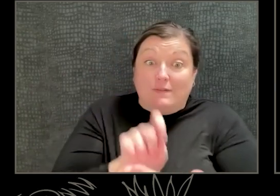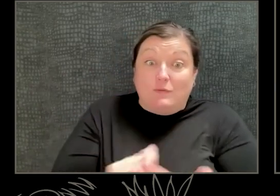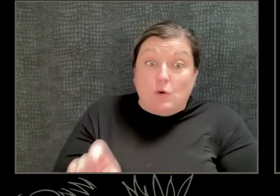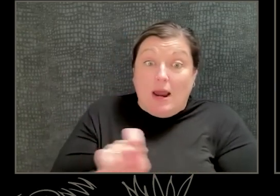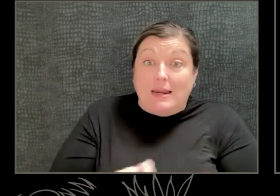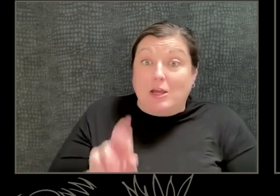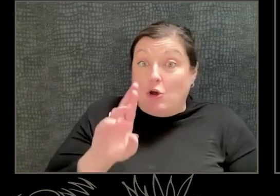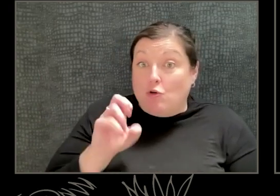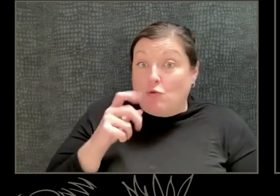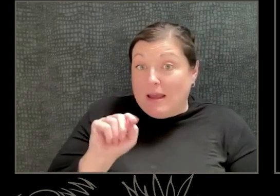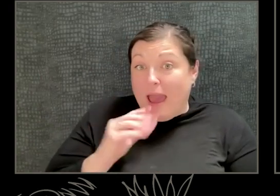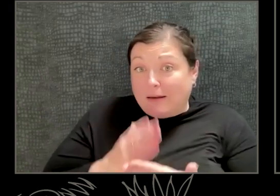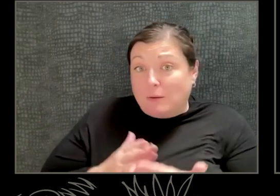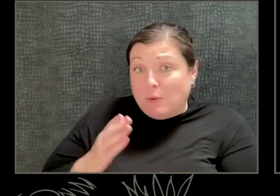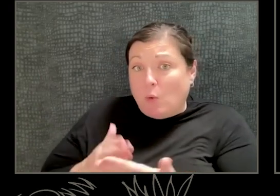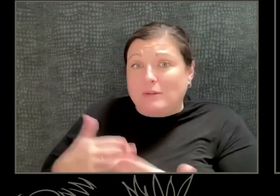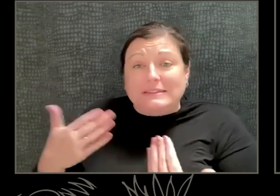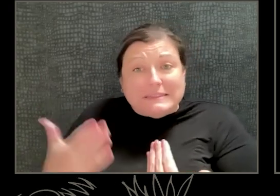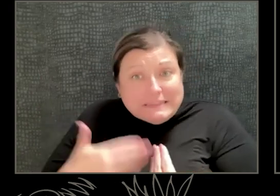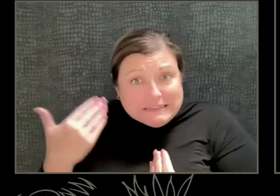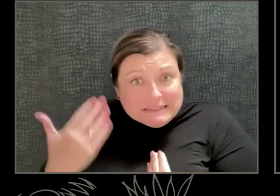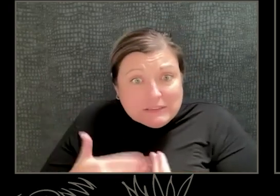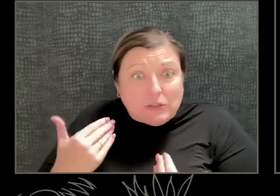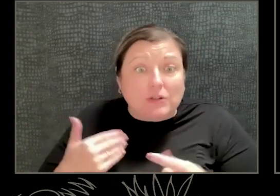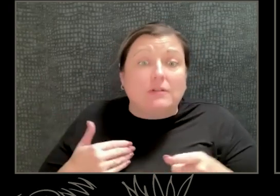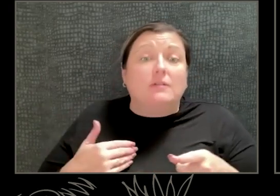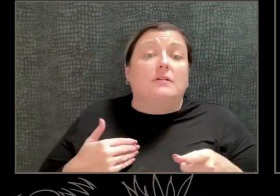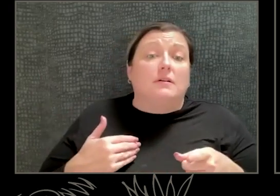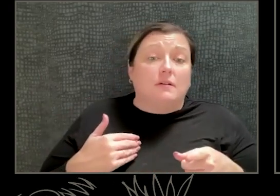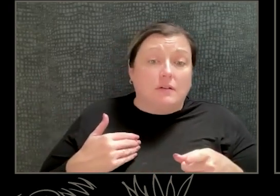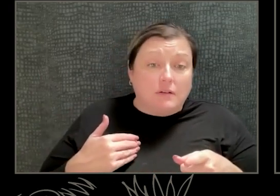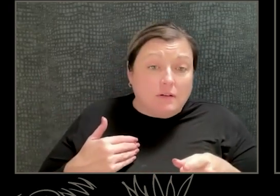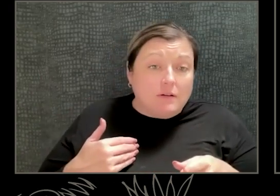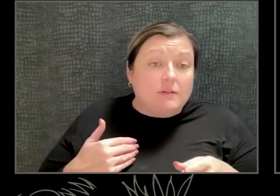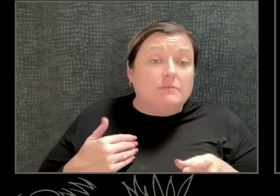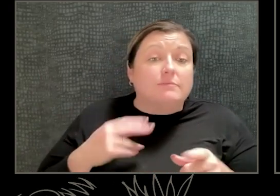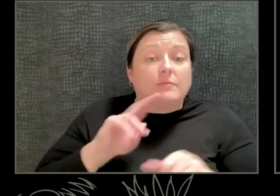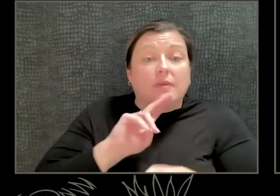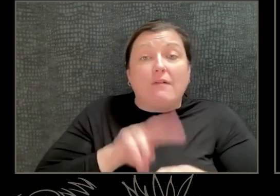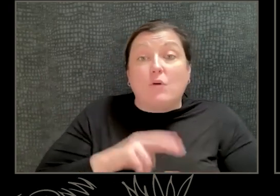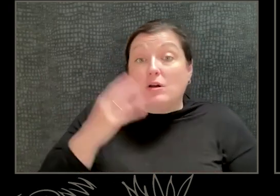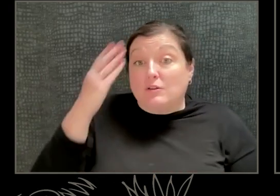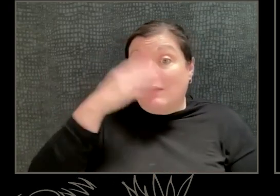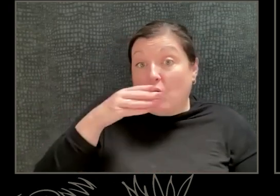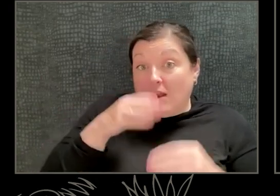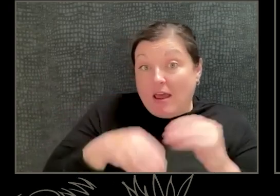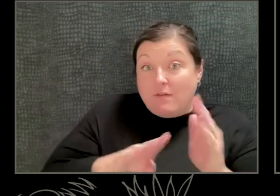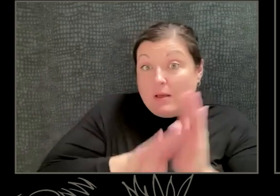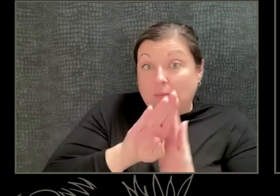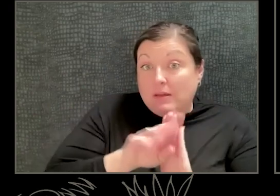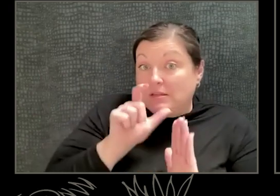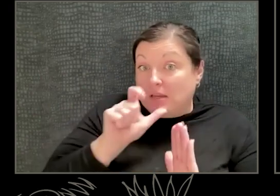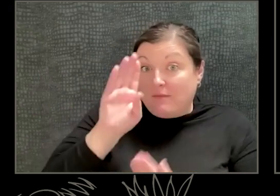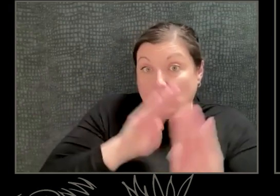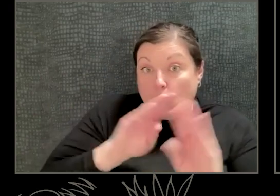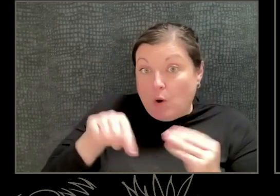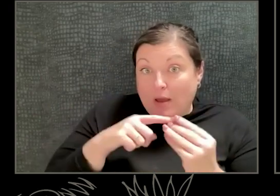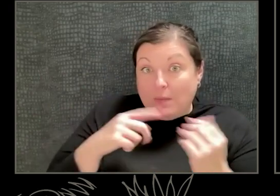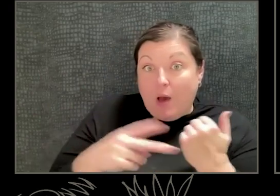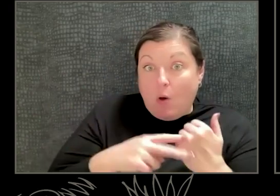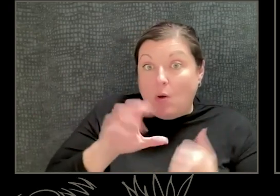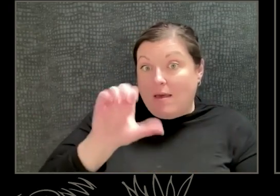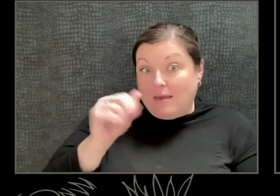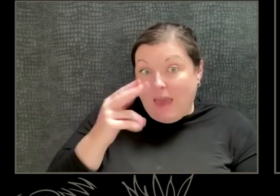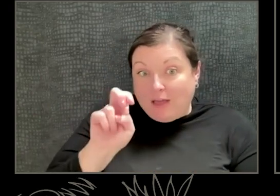components much easier with, of course, the front-end developer not having to worry about caching, refetching, all of